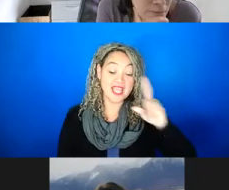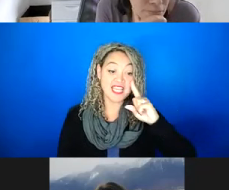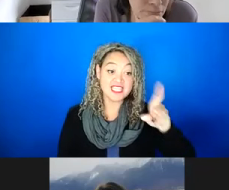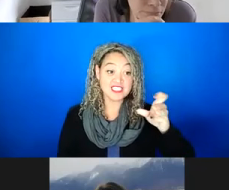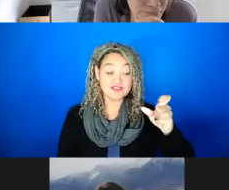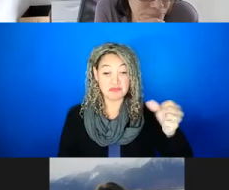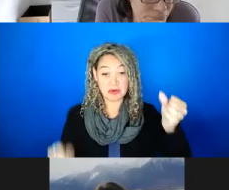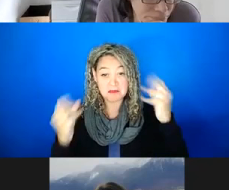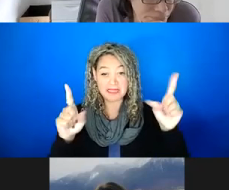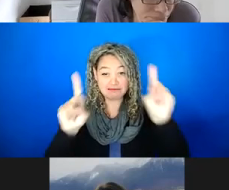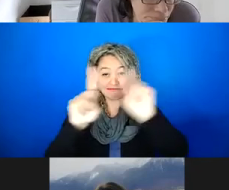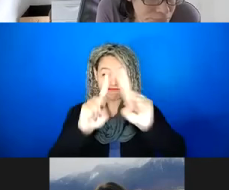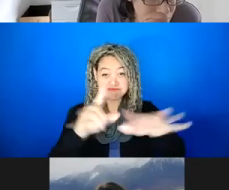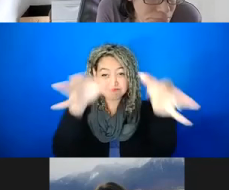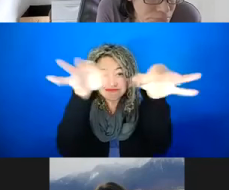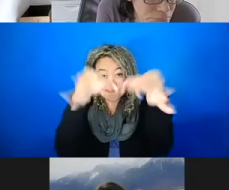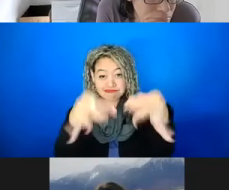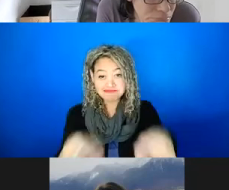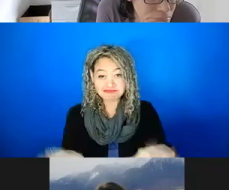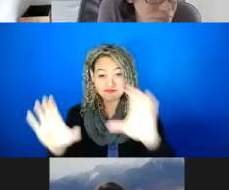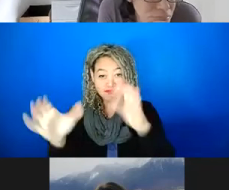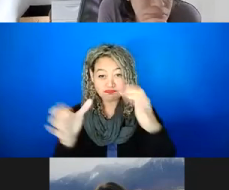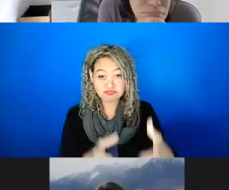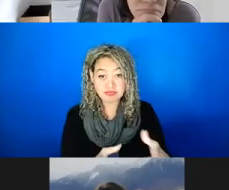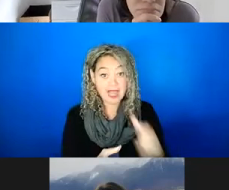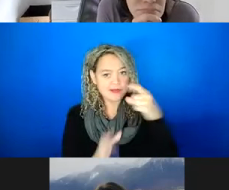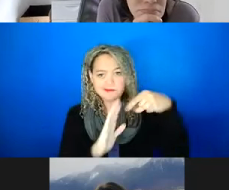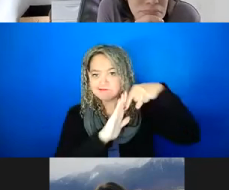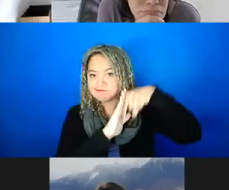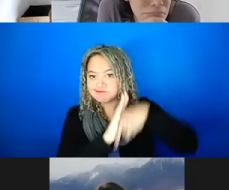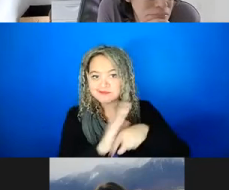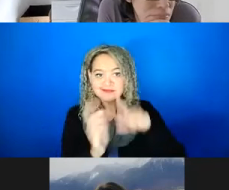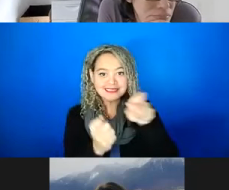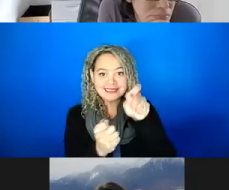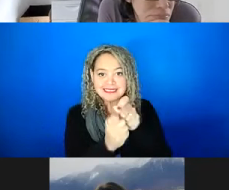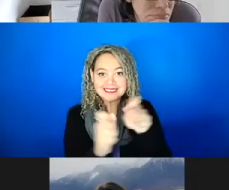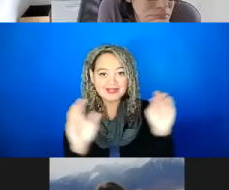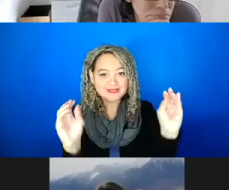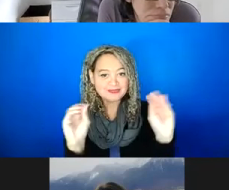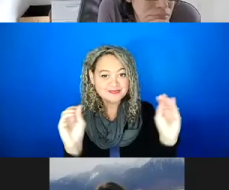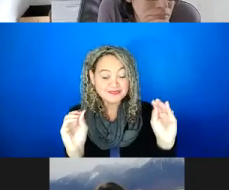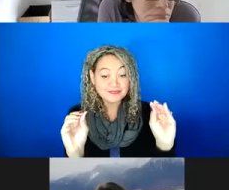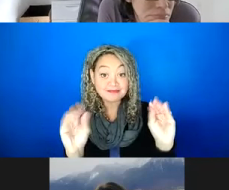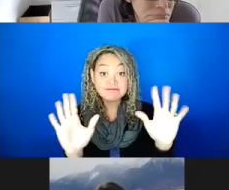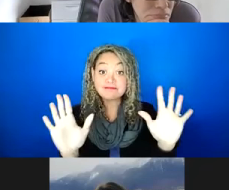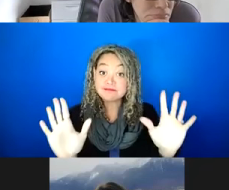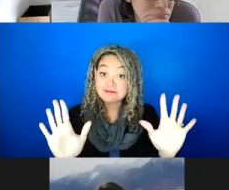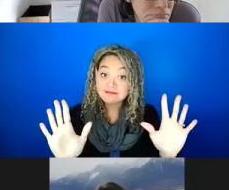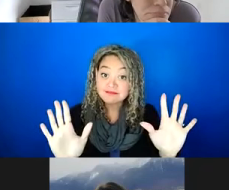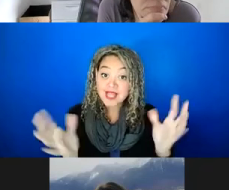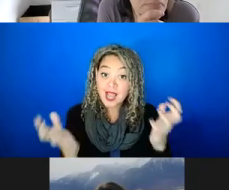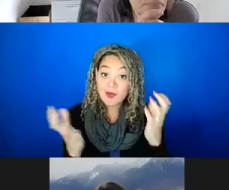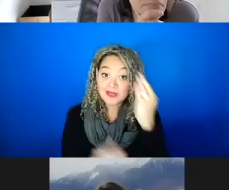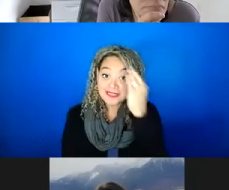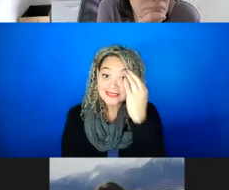language families. I'm not going to go into details about any of this other than to tell you